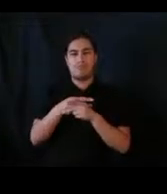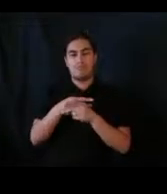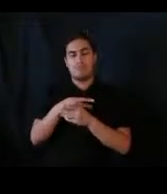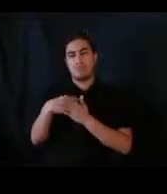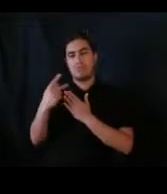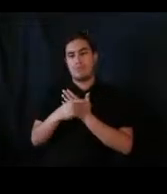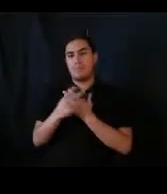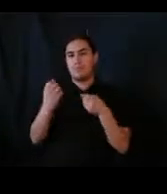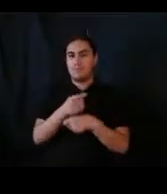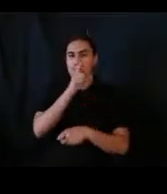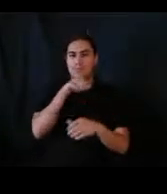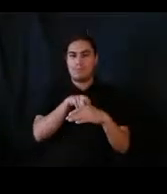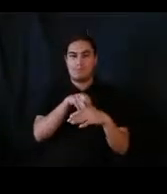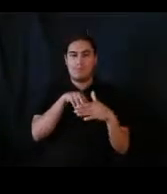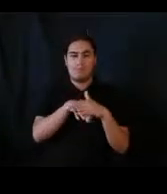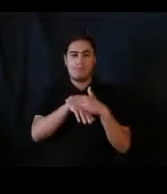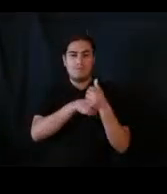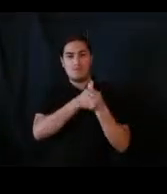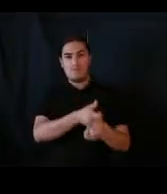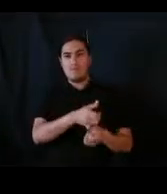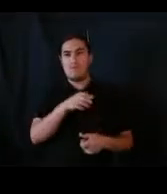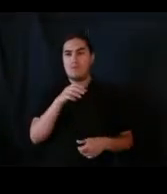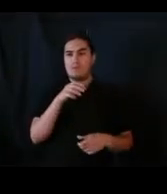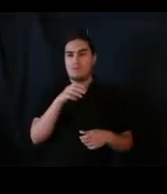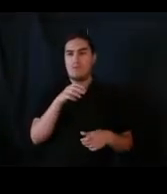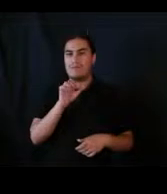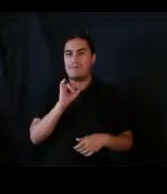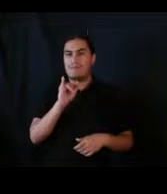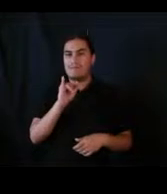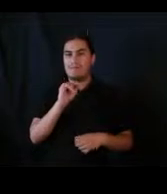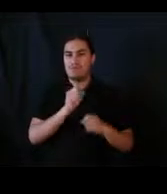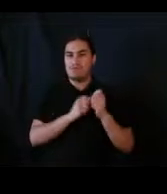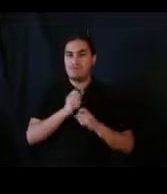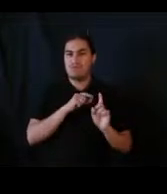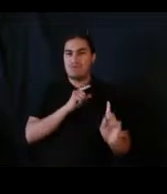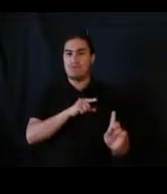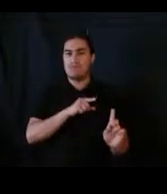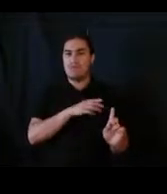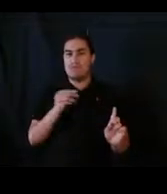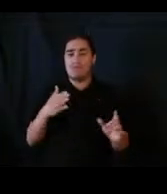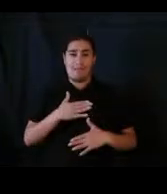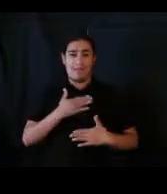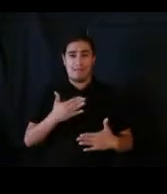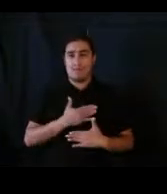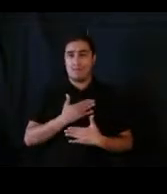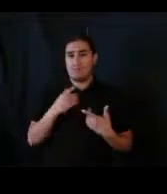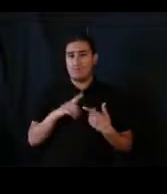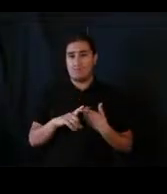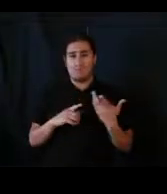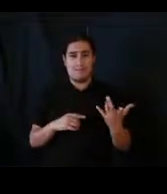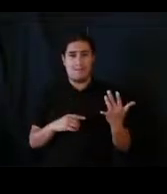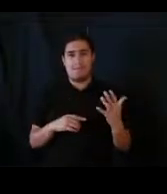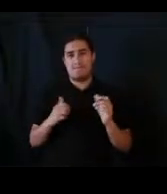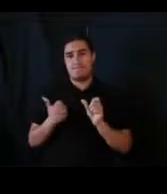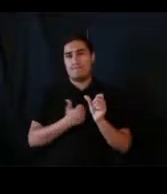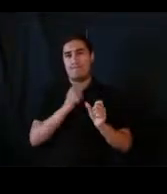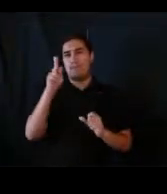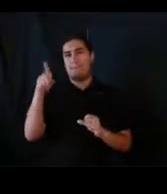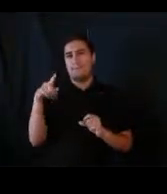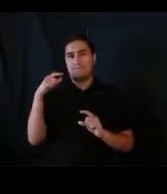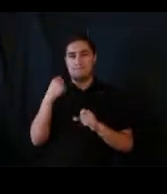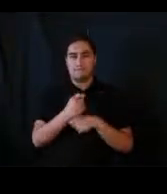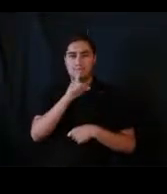access follows um infrastructure or vice versa actually and yeah happy to follow up and make sure